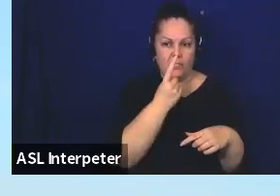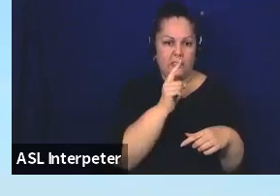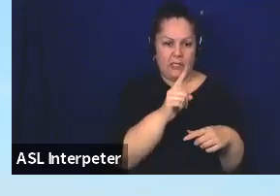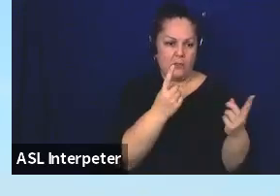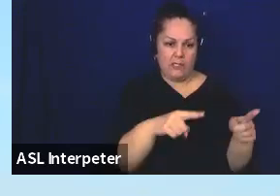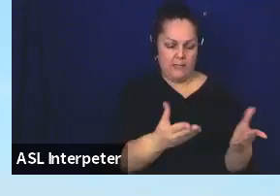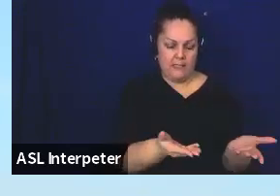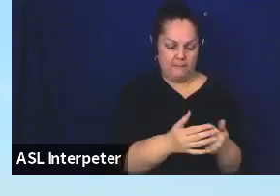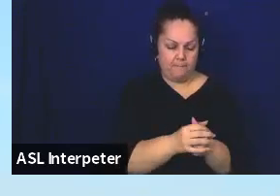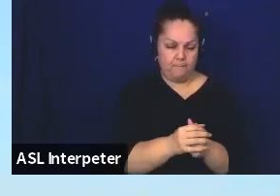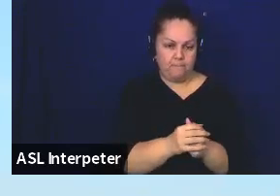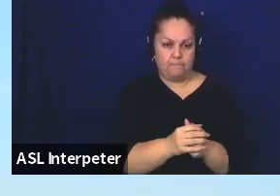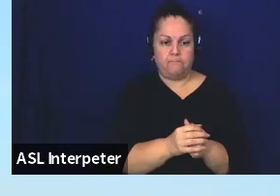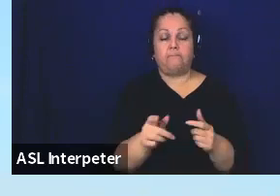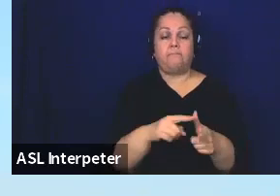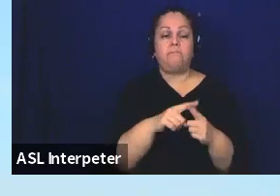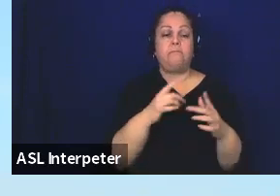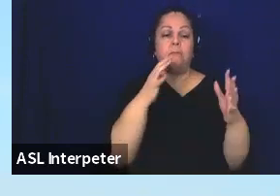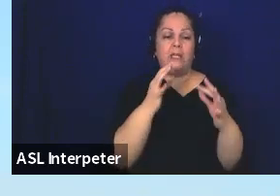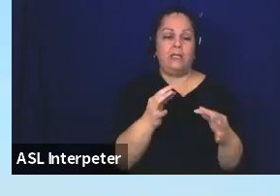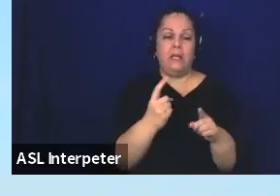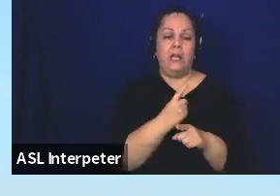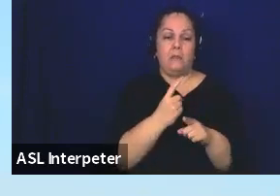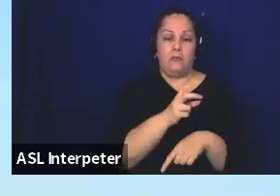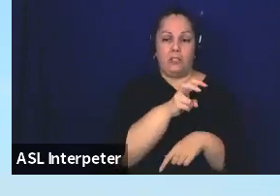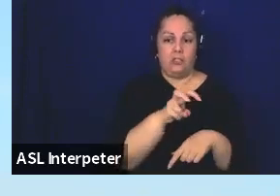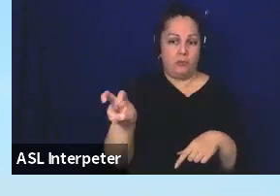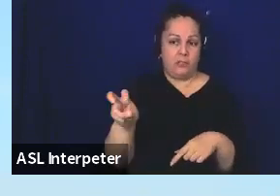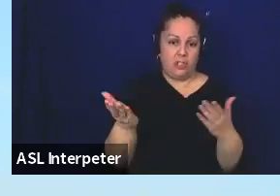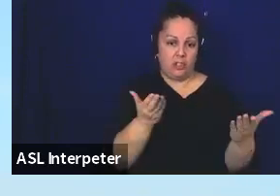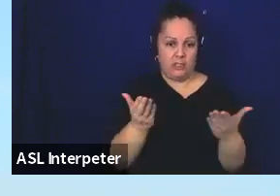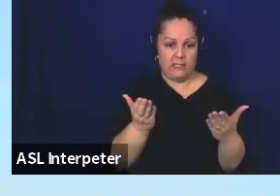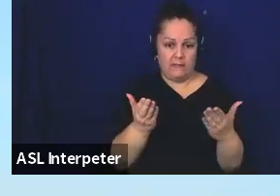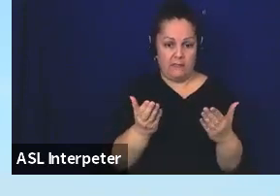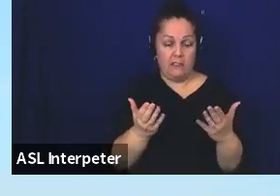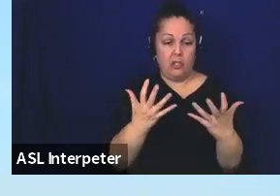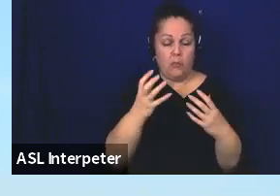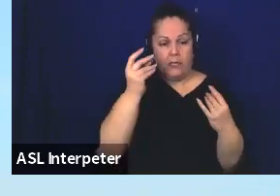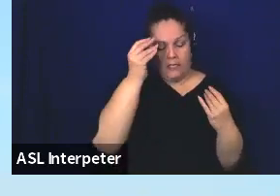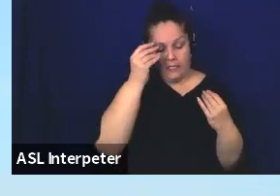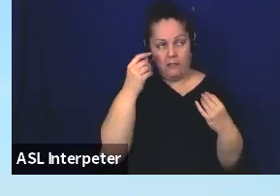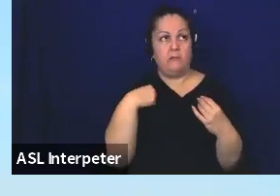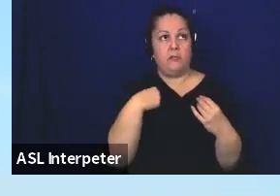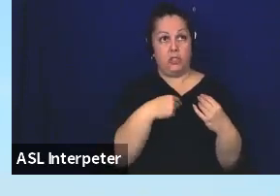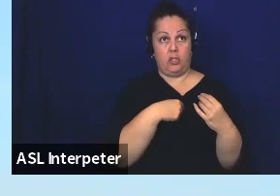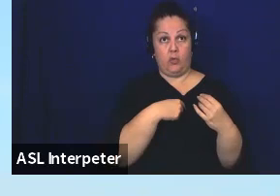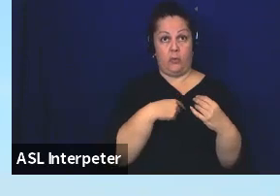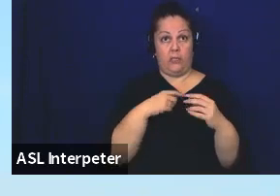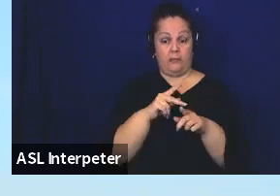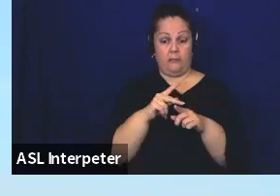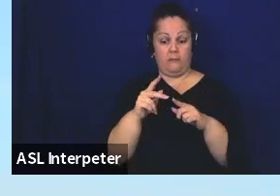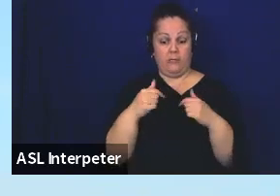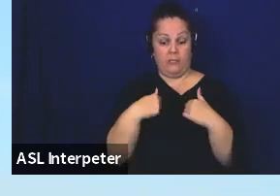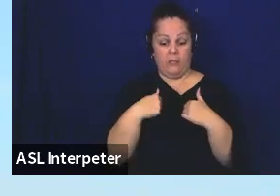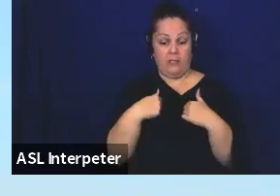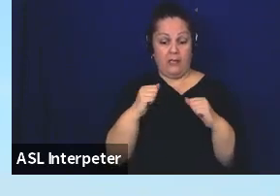here. And then determine appropriate transportation services. You want to think, do we as a stakeholder